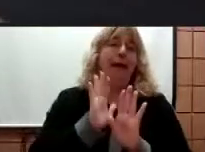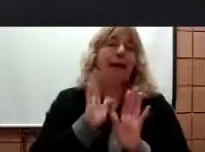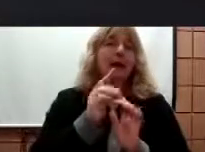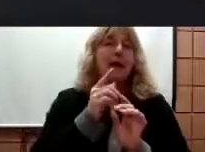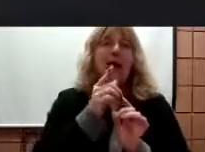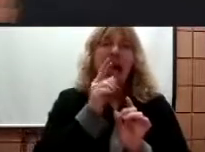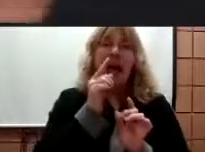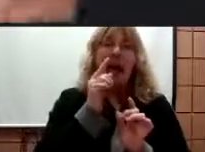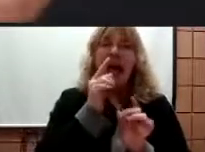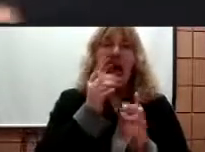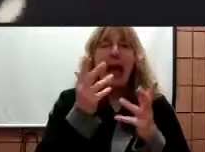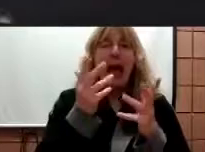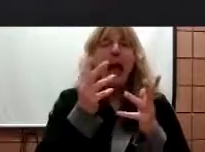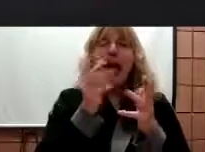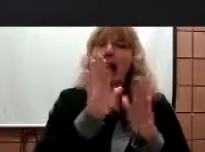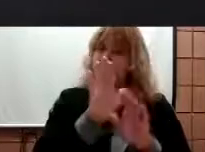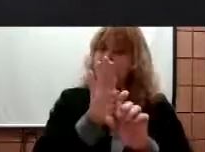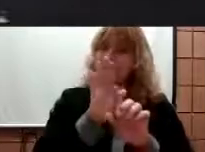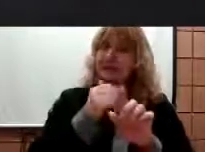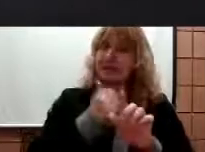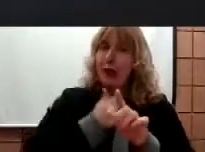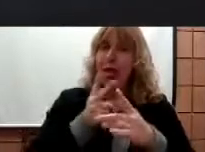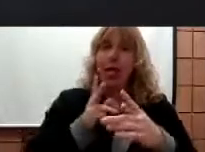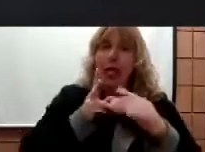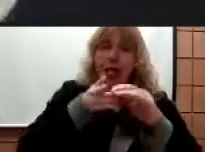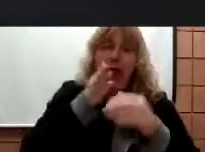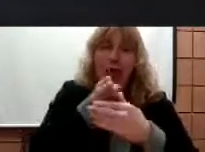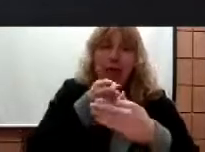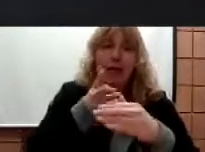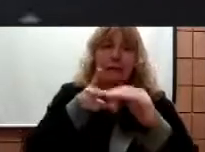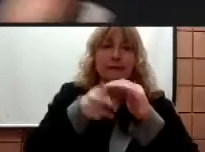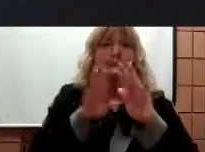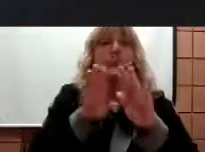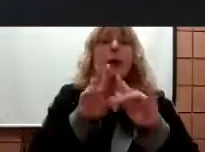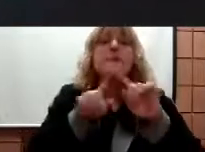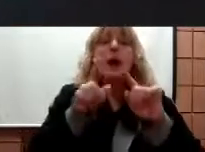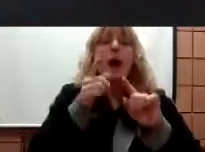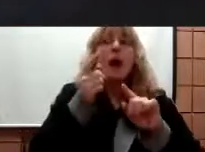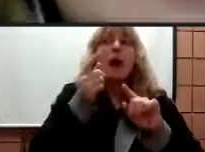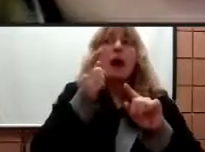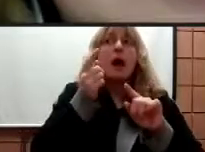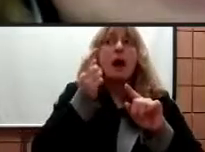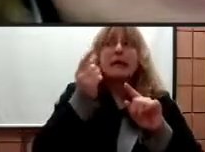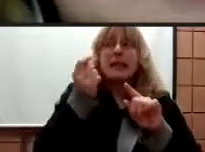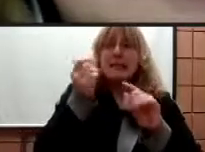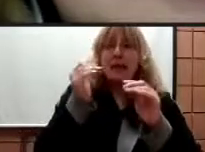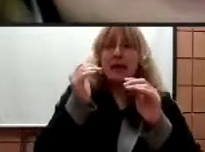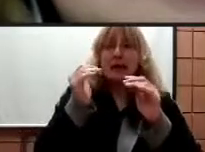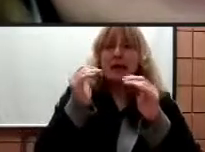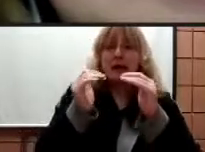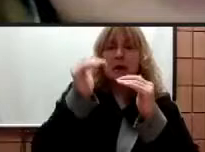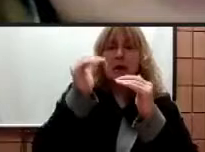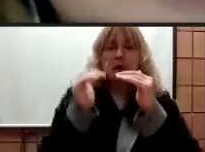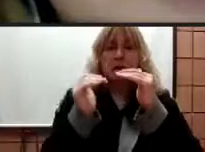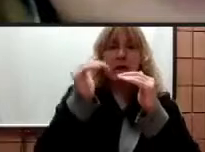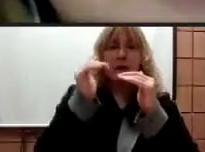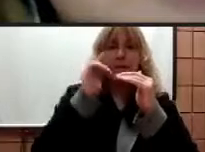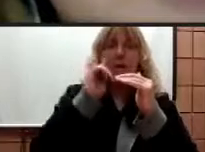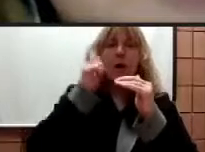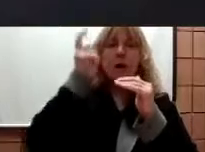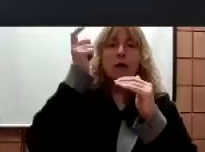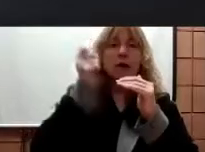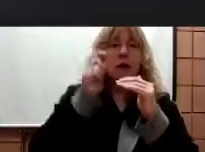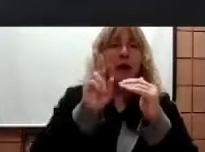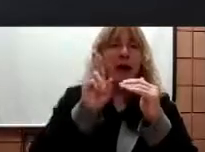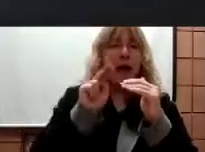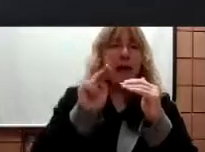little all the back and questions. forth. I'm sorry. There was a little back and forth Yeah, go over the unemployment number. So I think Senator Manchin from West